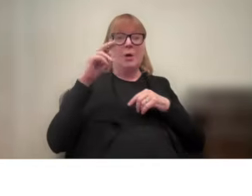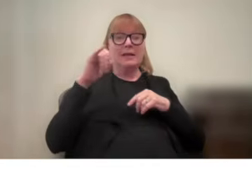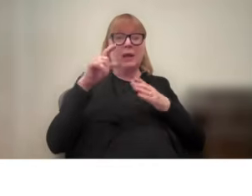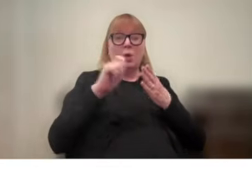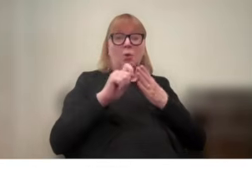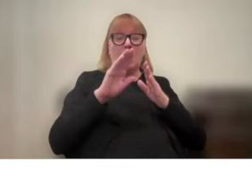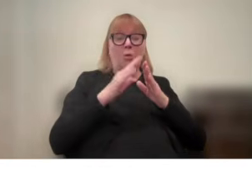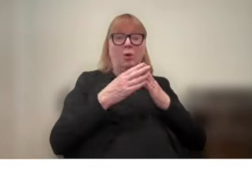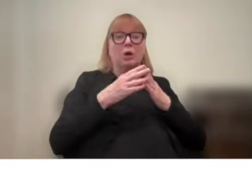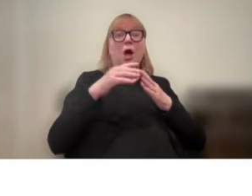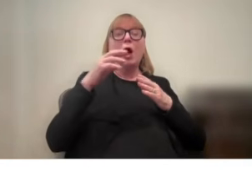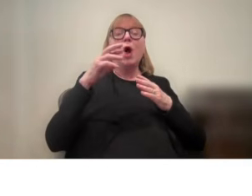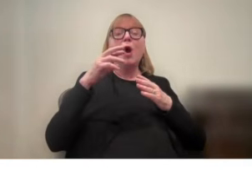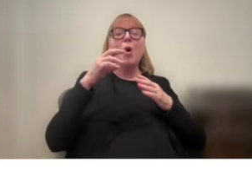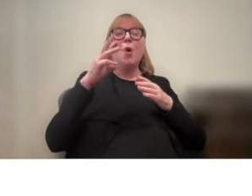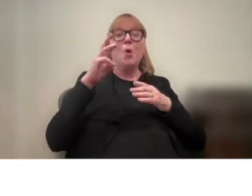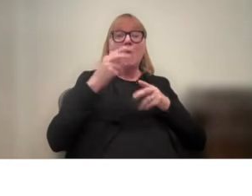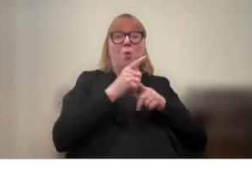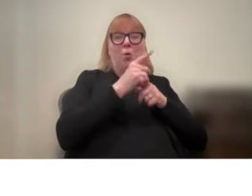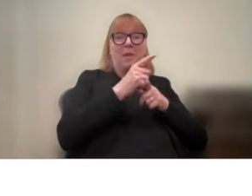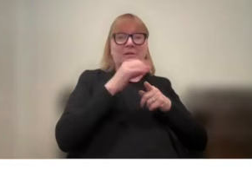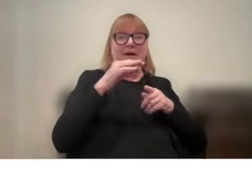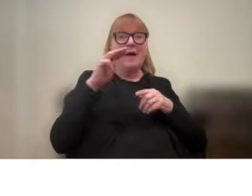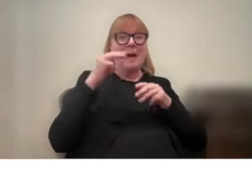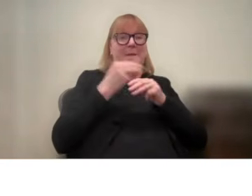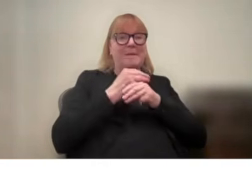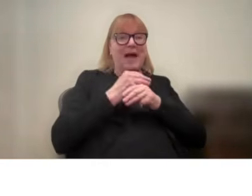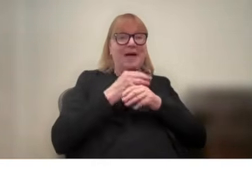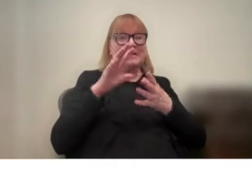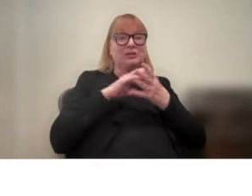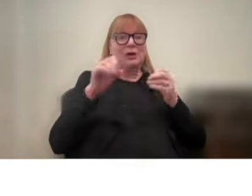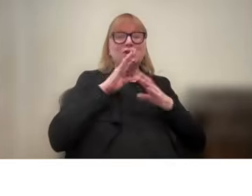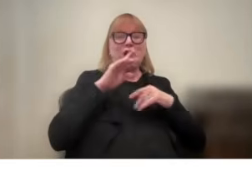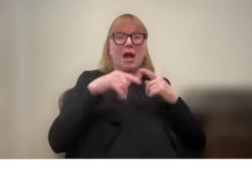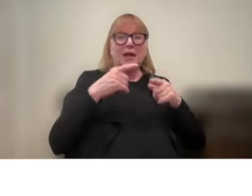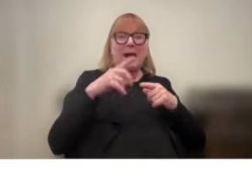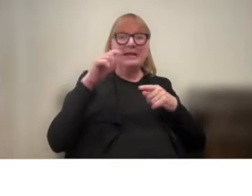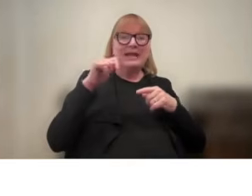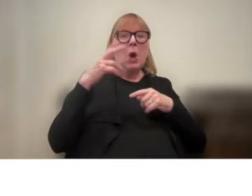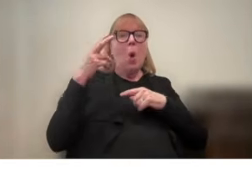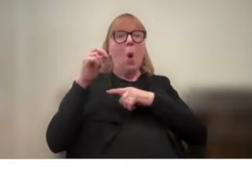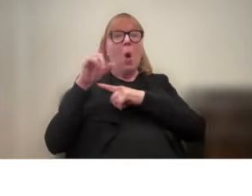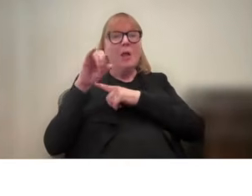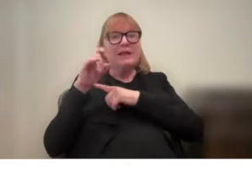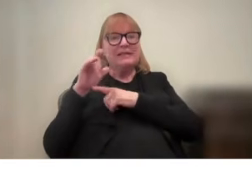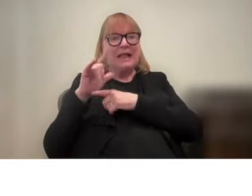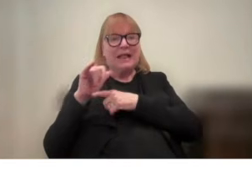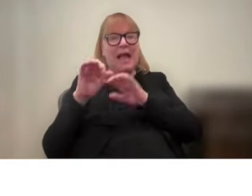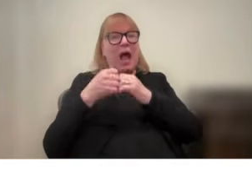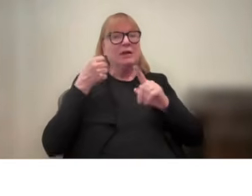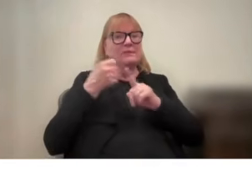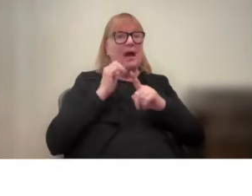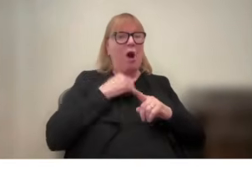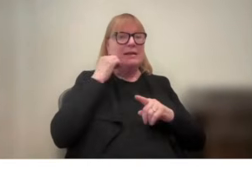called Weapons of Math Destruction. And that talks more a little bit about data holistically and how it impacts our daily lives through